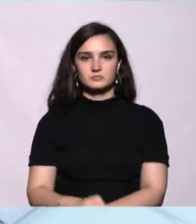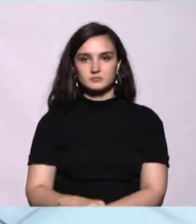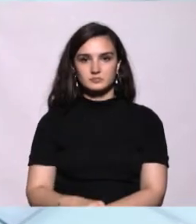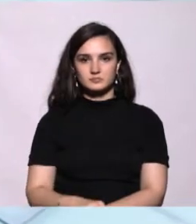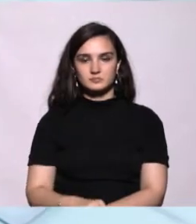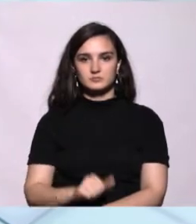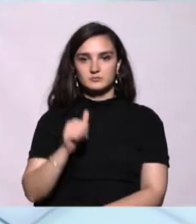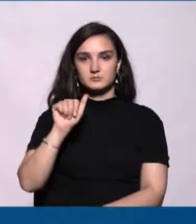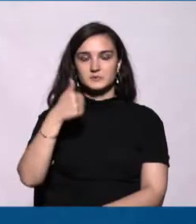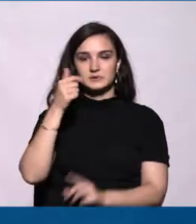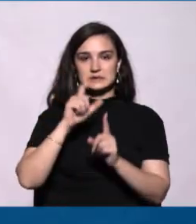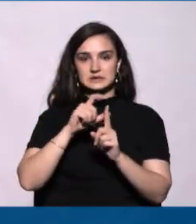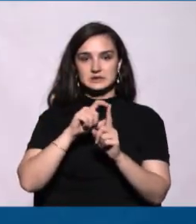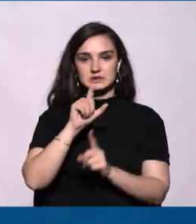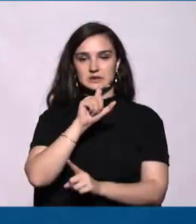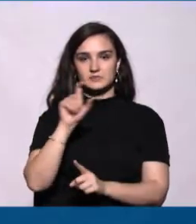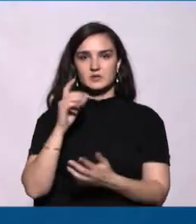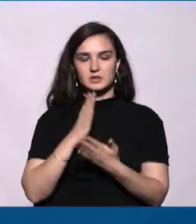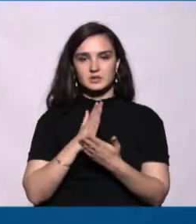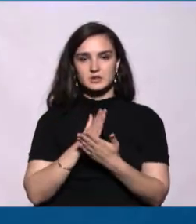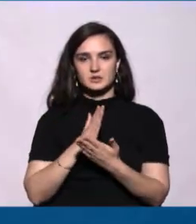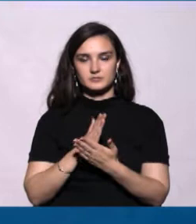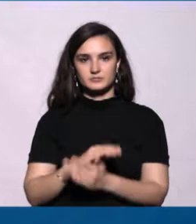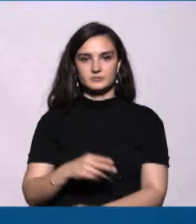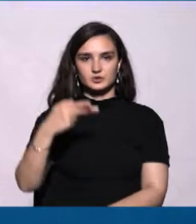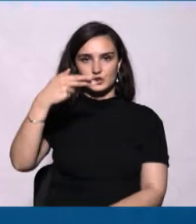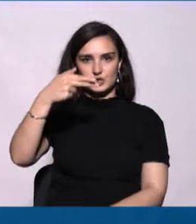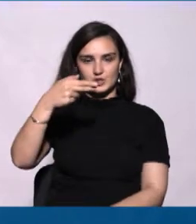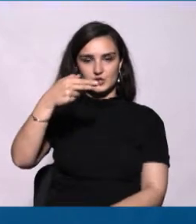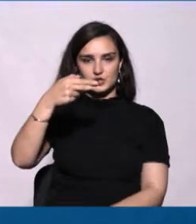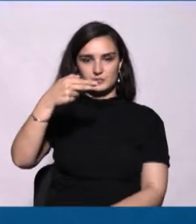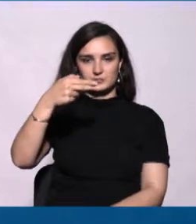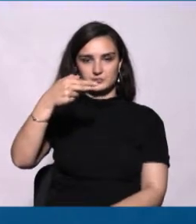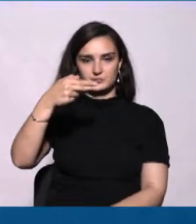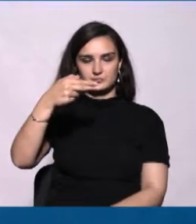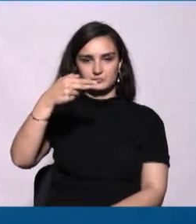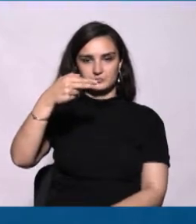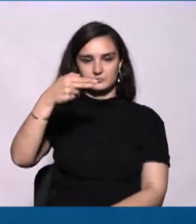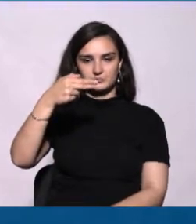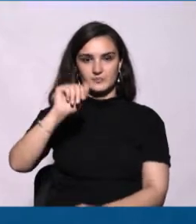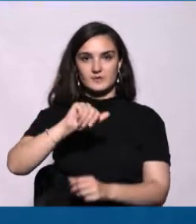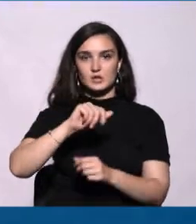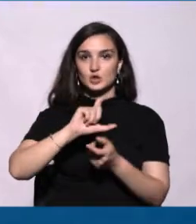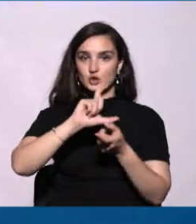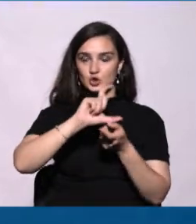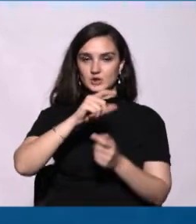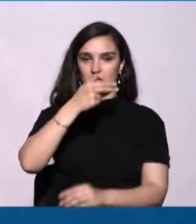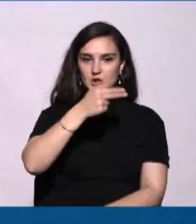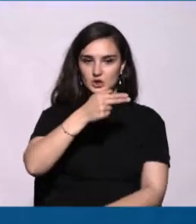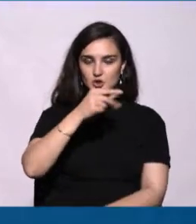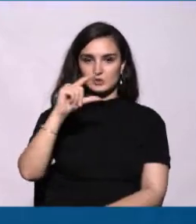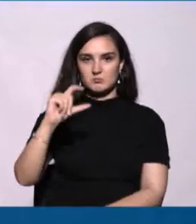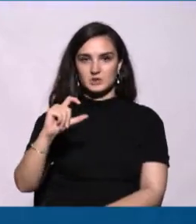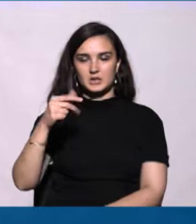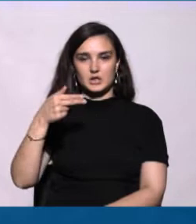And the first letter for this word is H. Capital H,